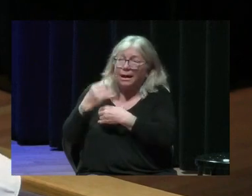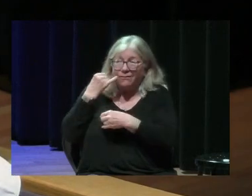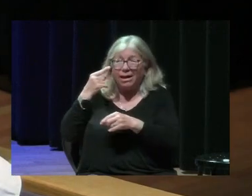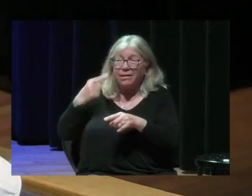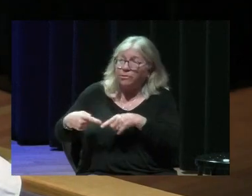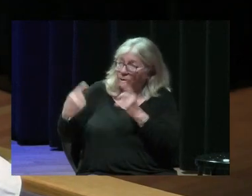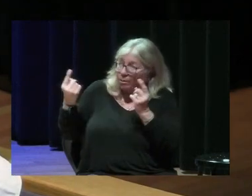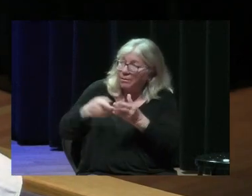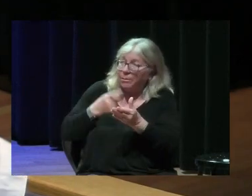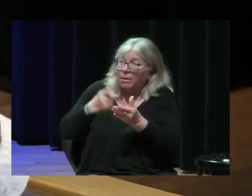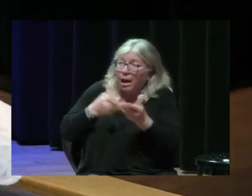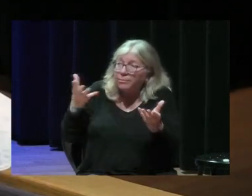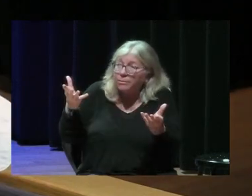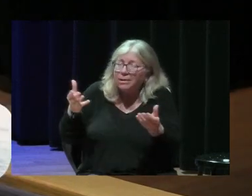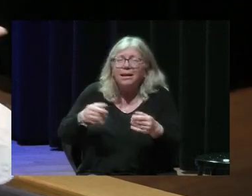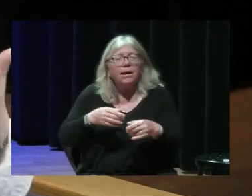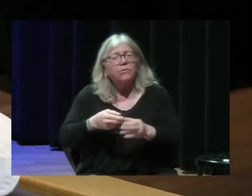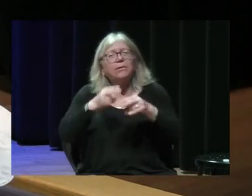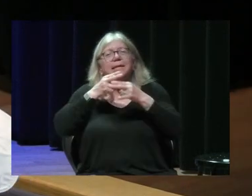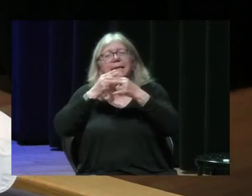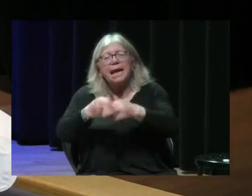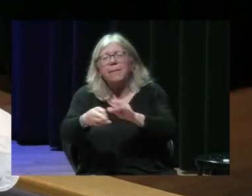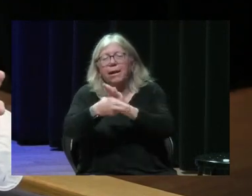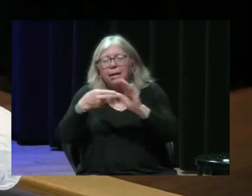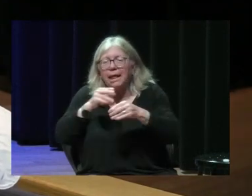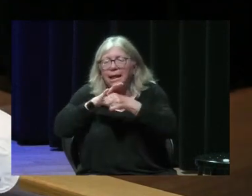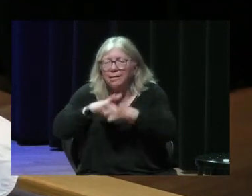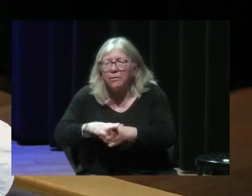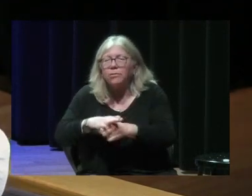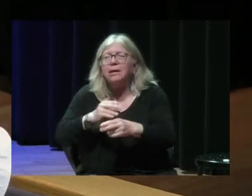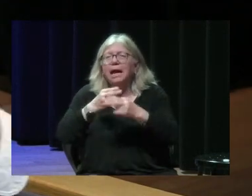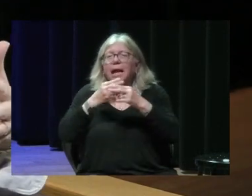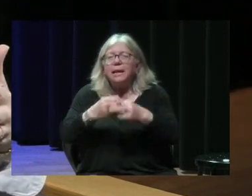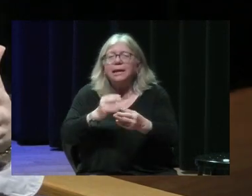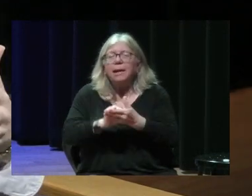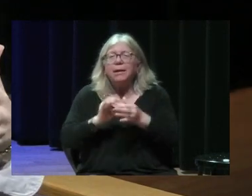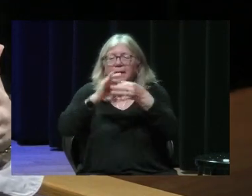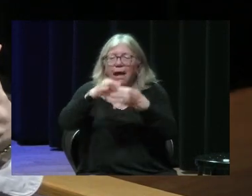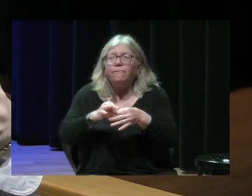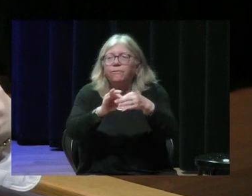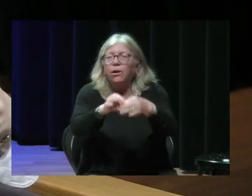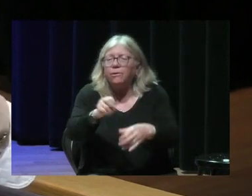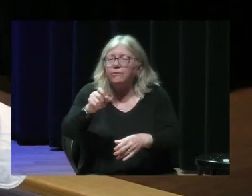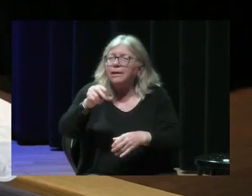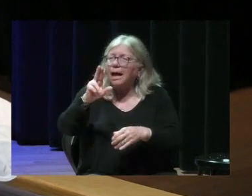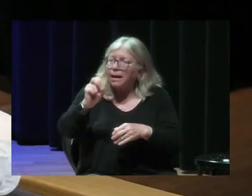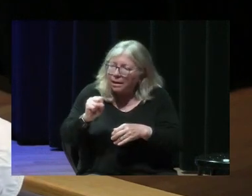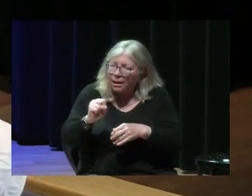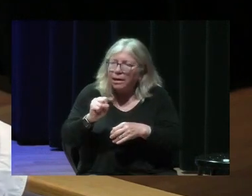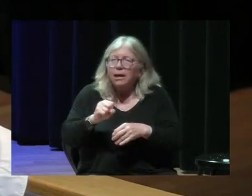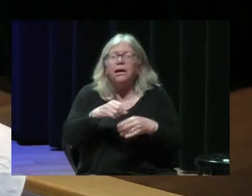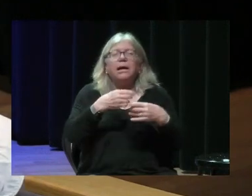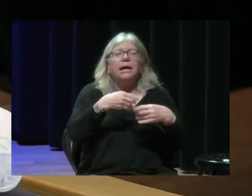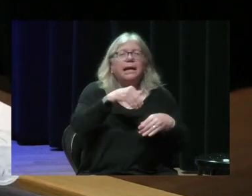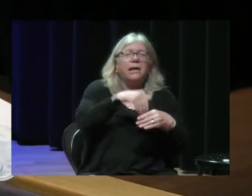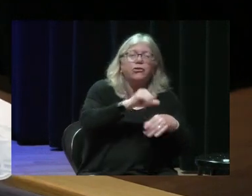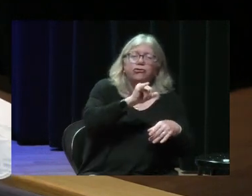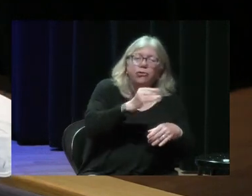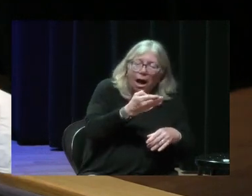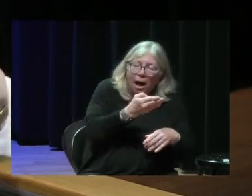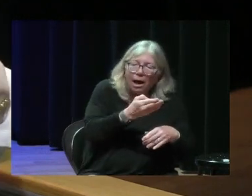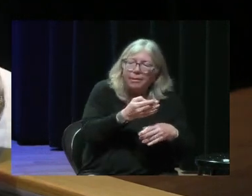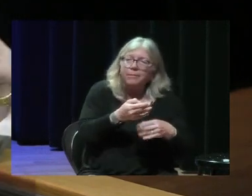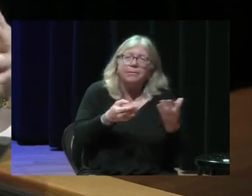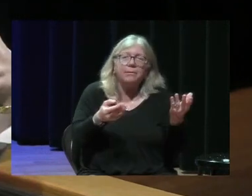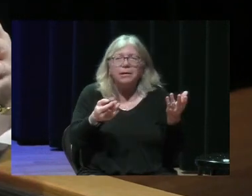disagree with you sometimes. Just naming that tension, naming that sort of flow of status in jobs, even, you